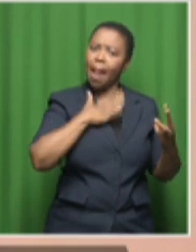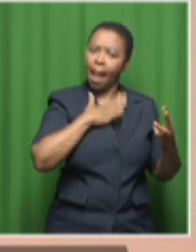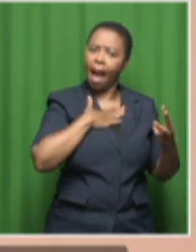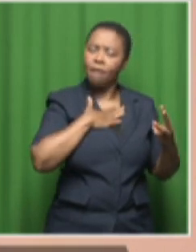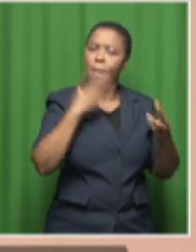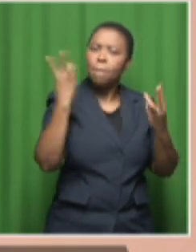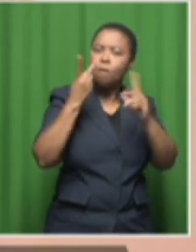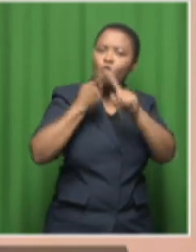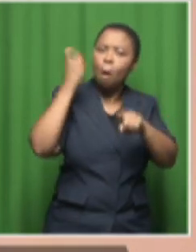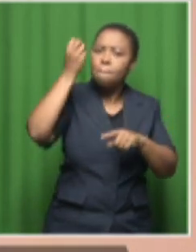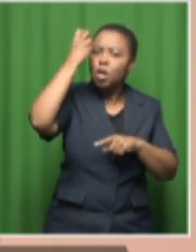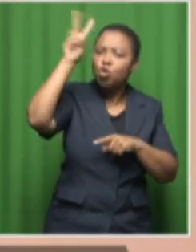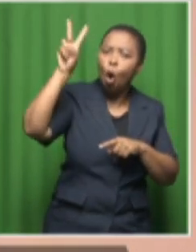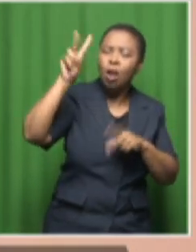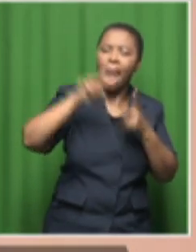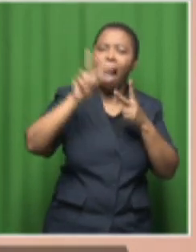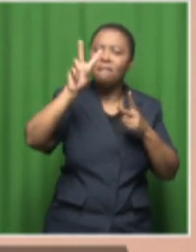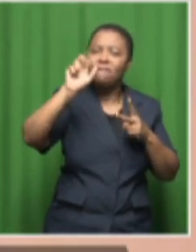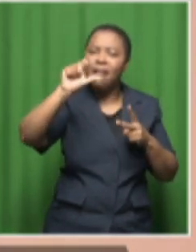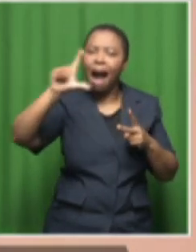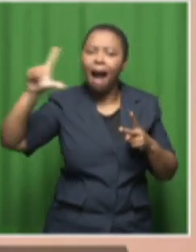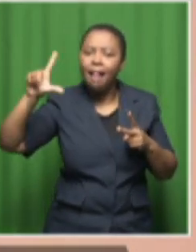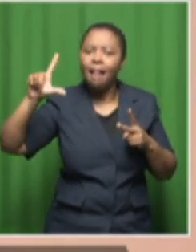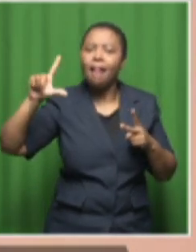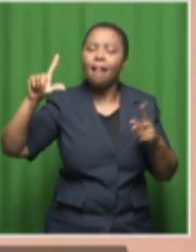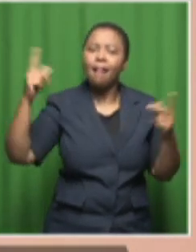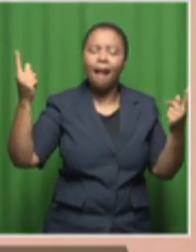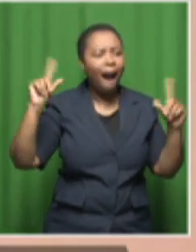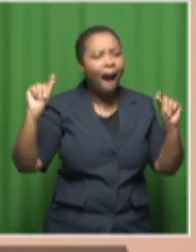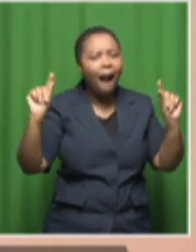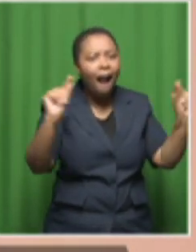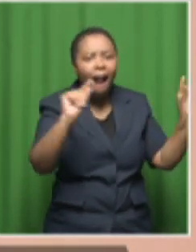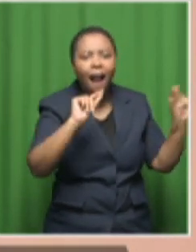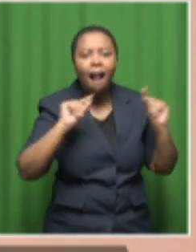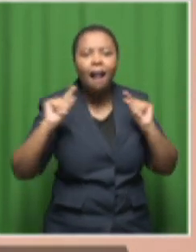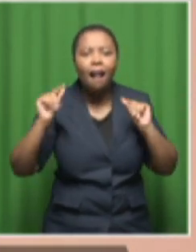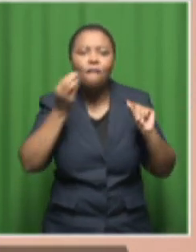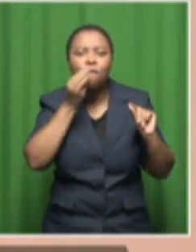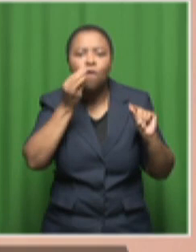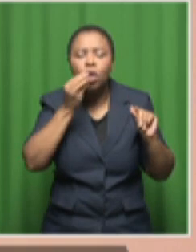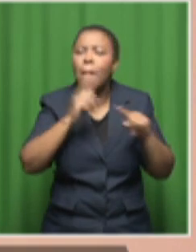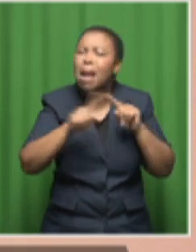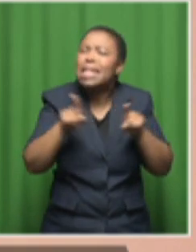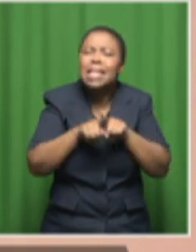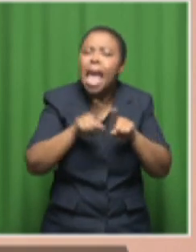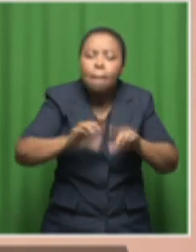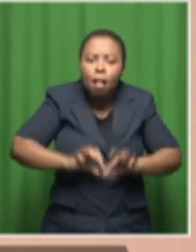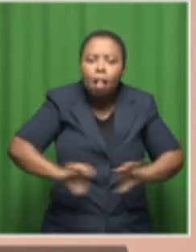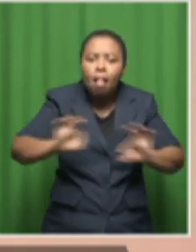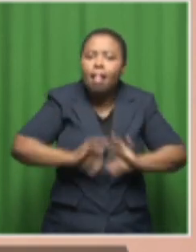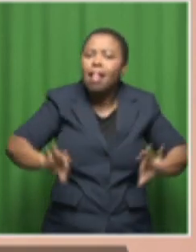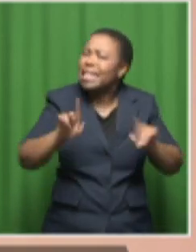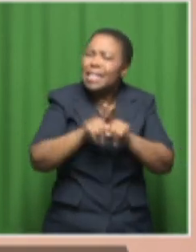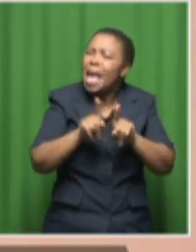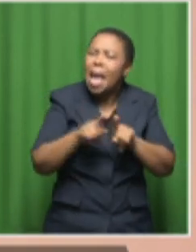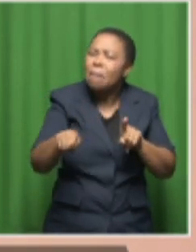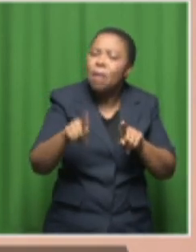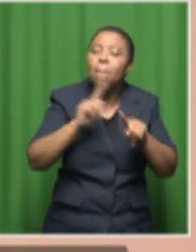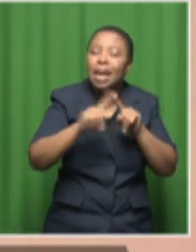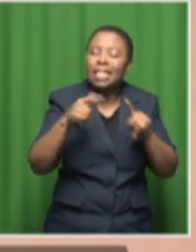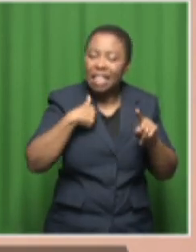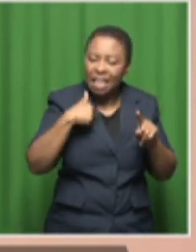as far as Pretoria, Val, just to experience the food. But it's the same malamohodu. It's just that we are